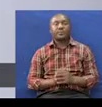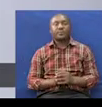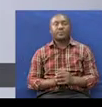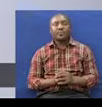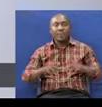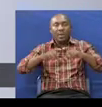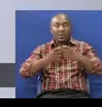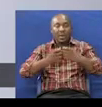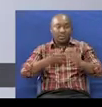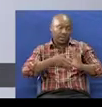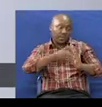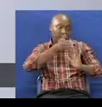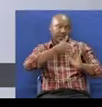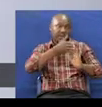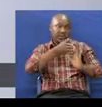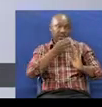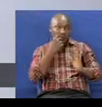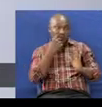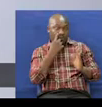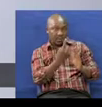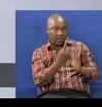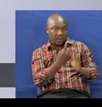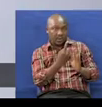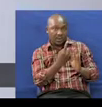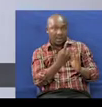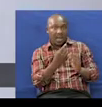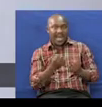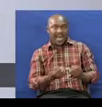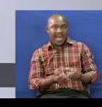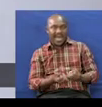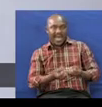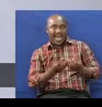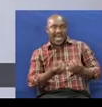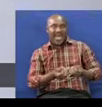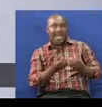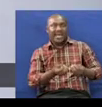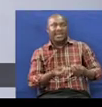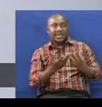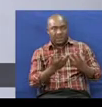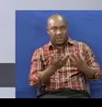But we are going to start with heat sources. We are going to start with heat sources.